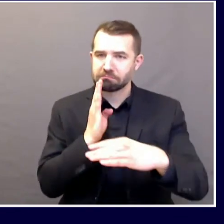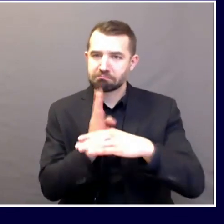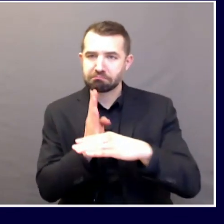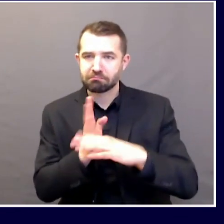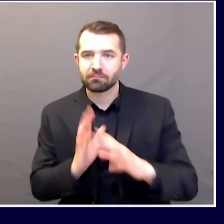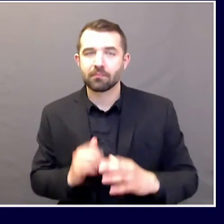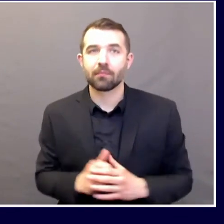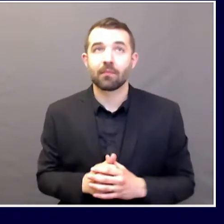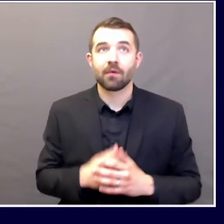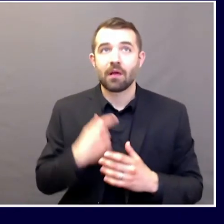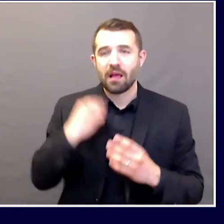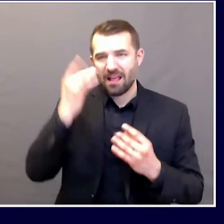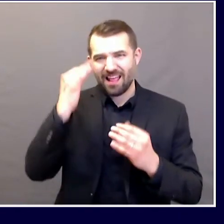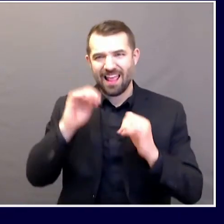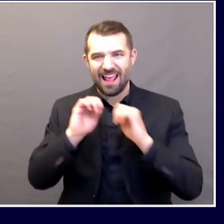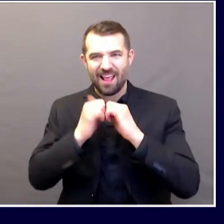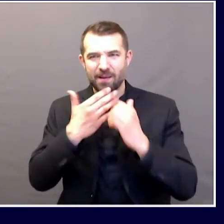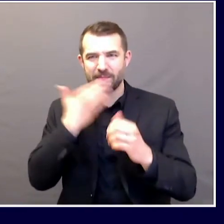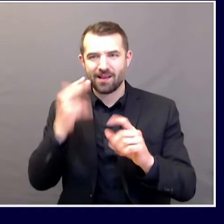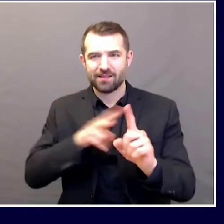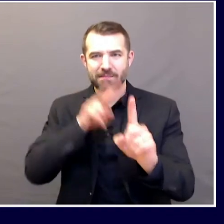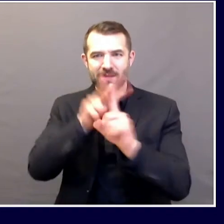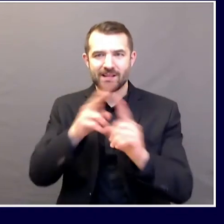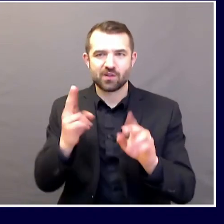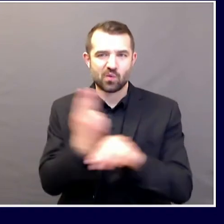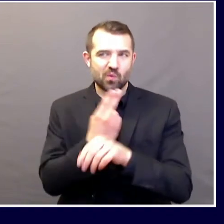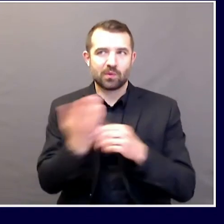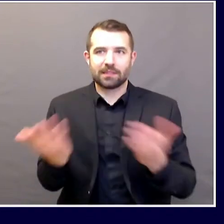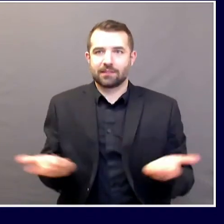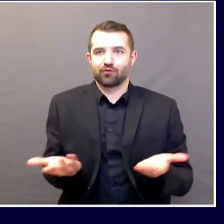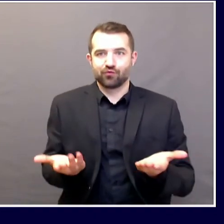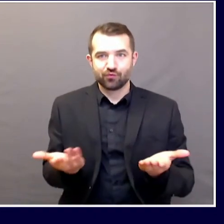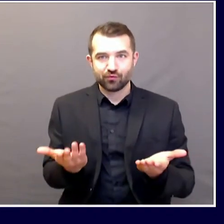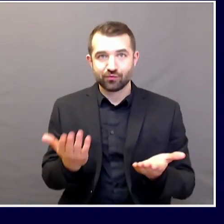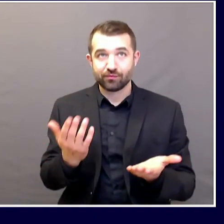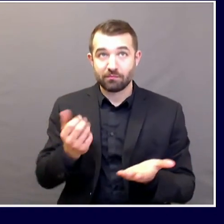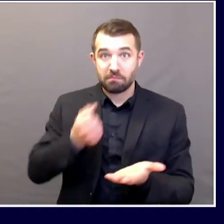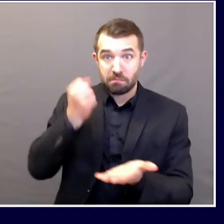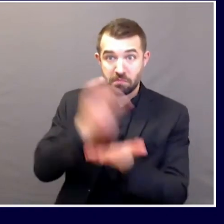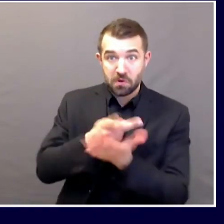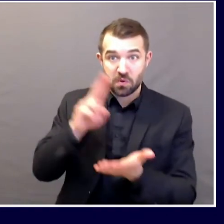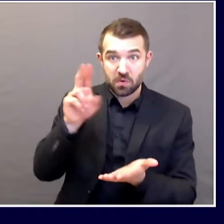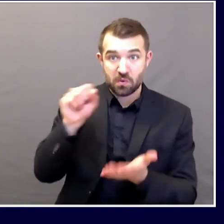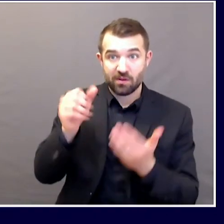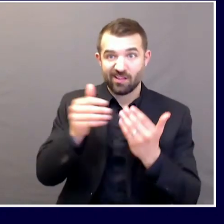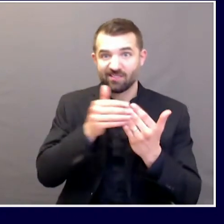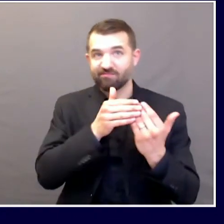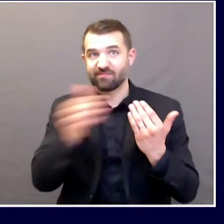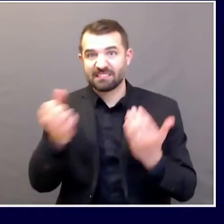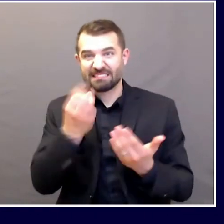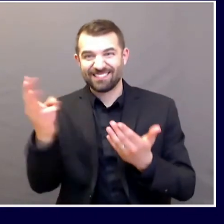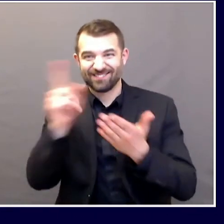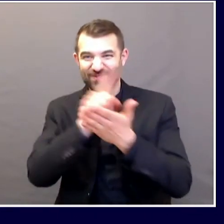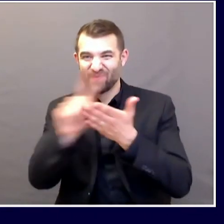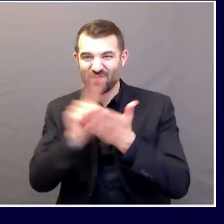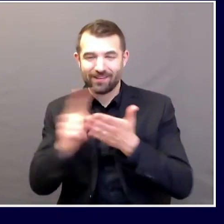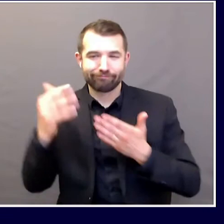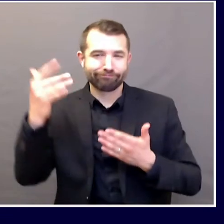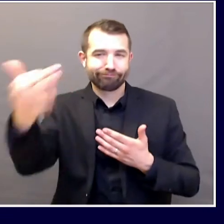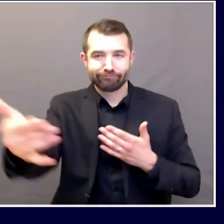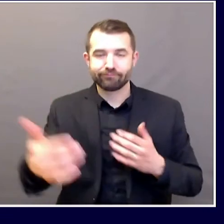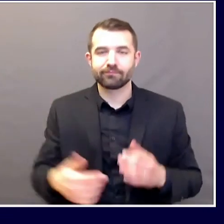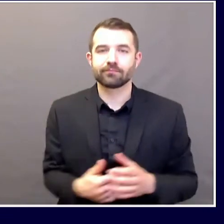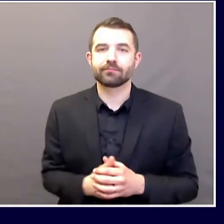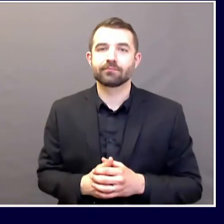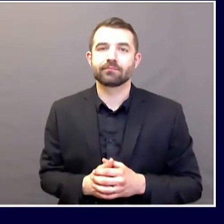it. But again, we are likely several weeks away from any authorization. You mentioned numbers and